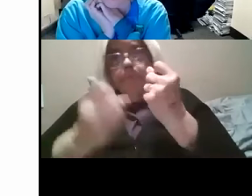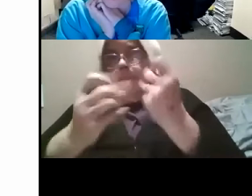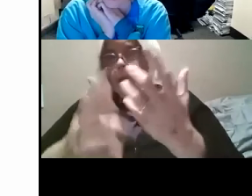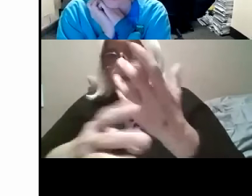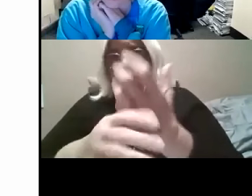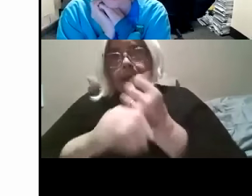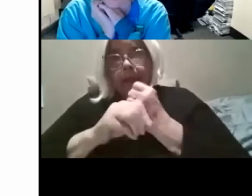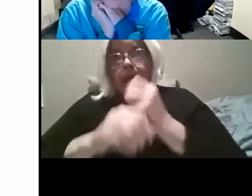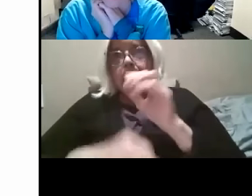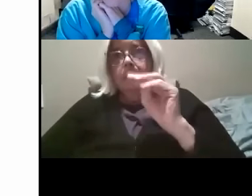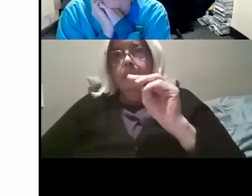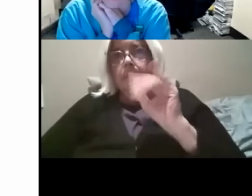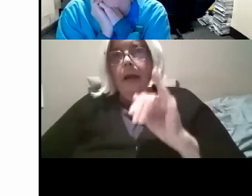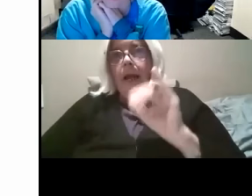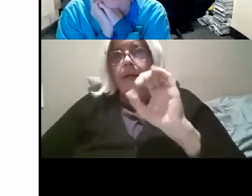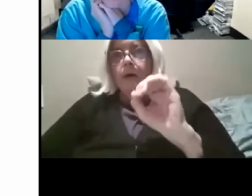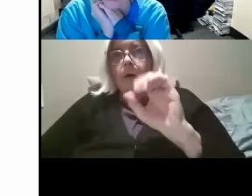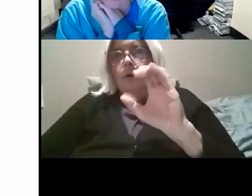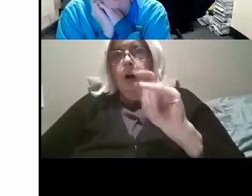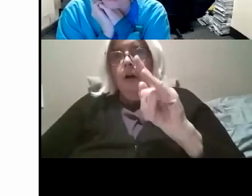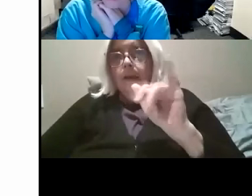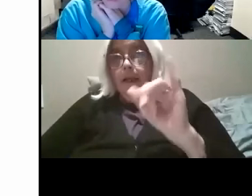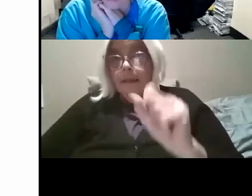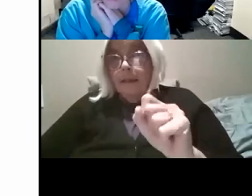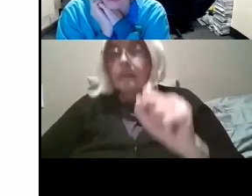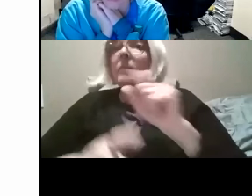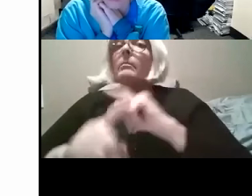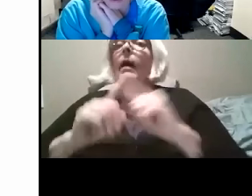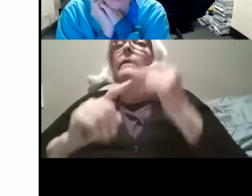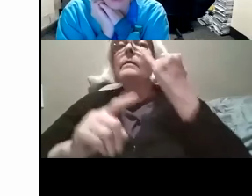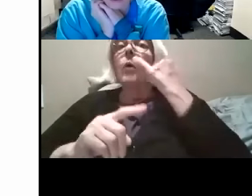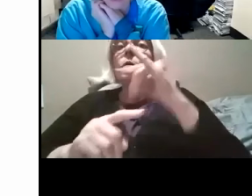prevent myocarditis than it is to cause it.